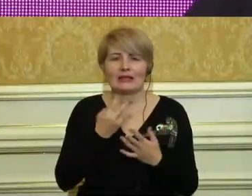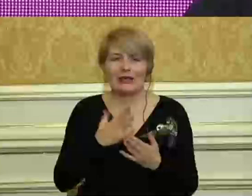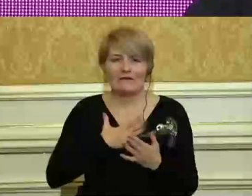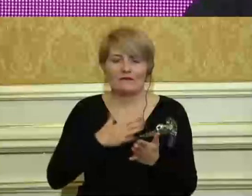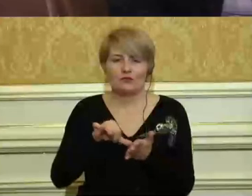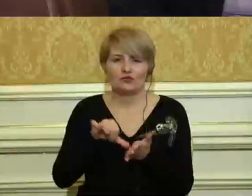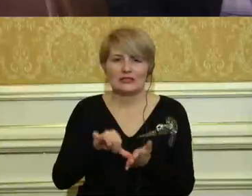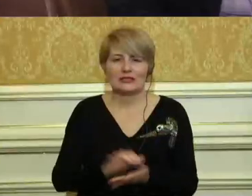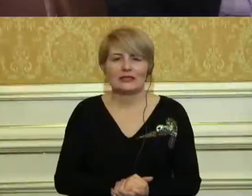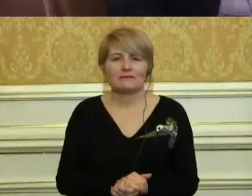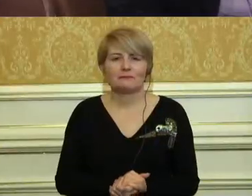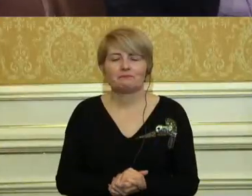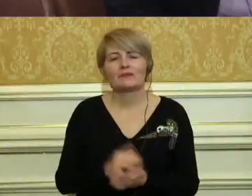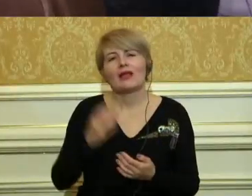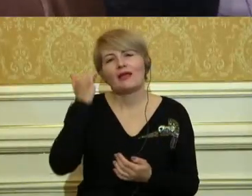provide some